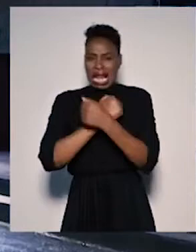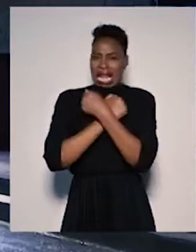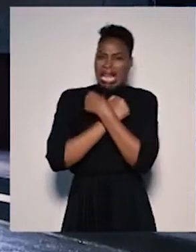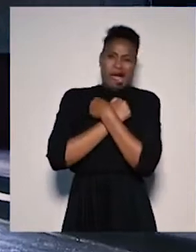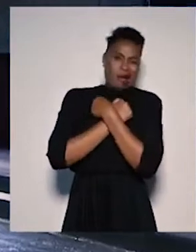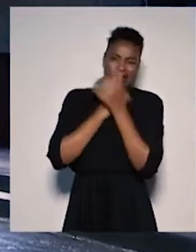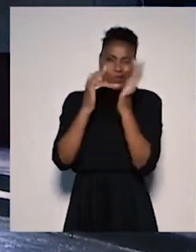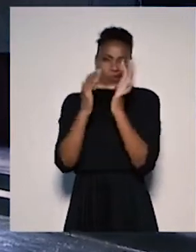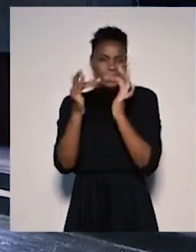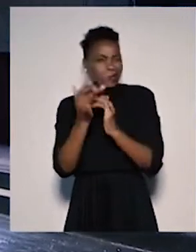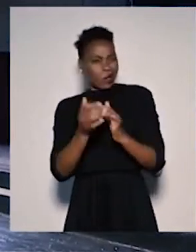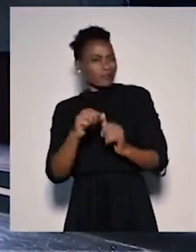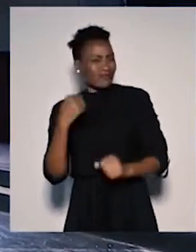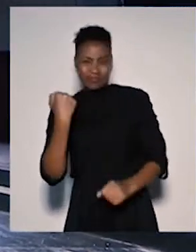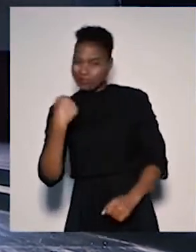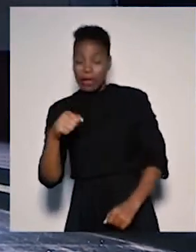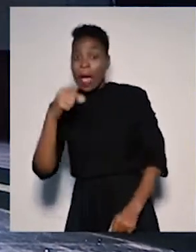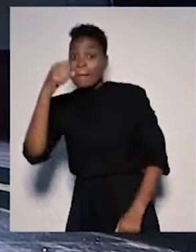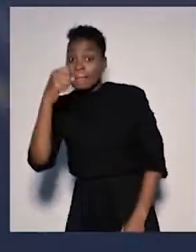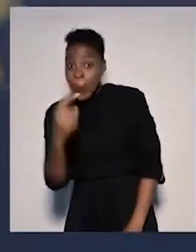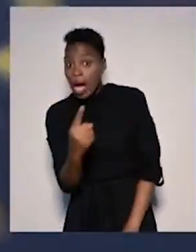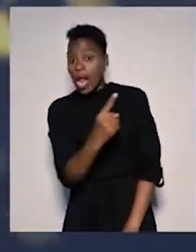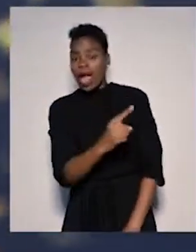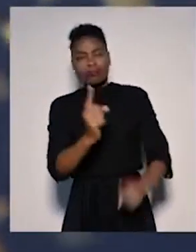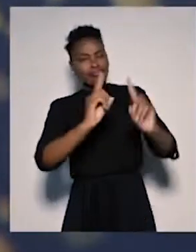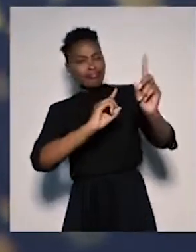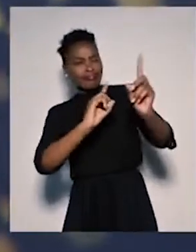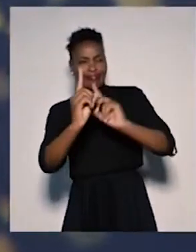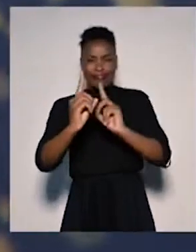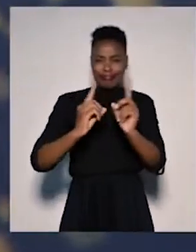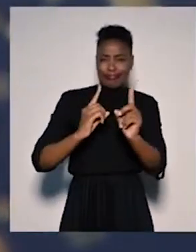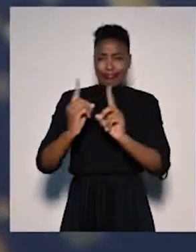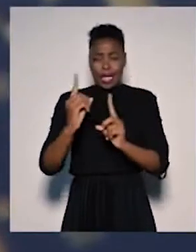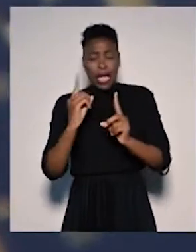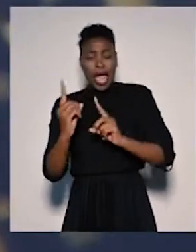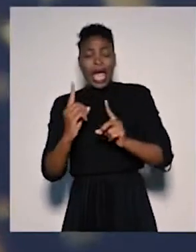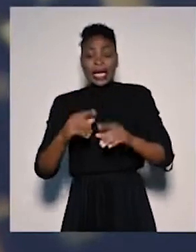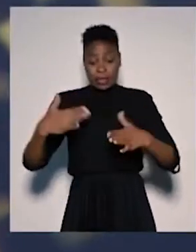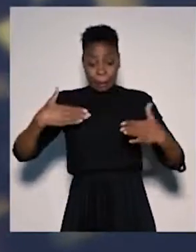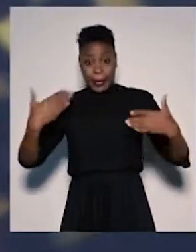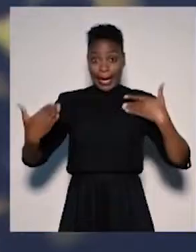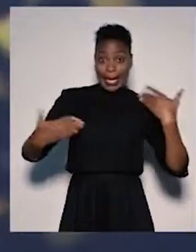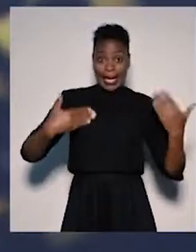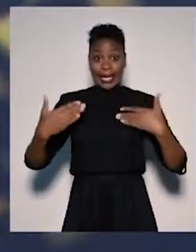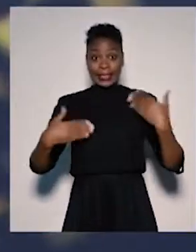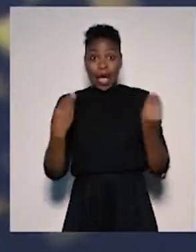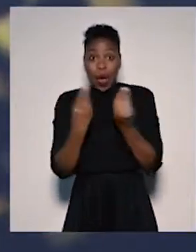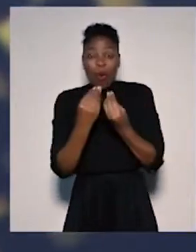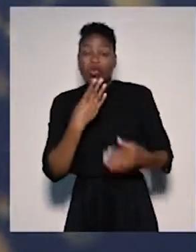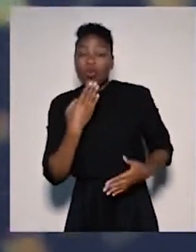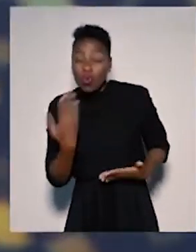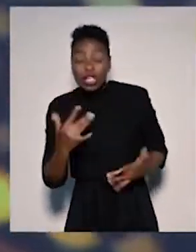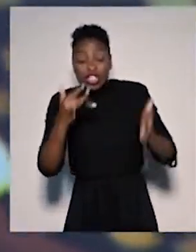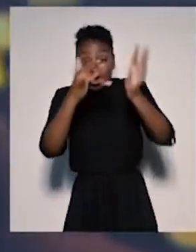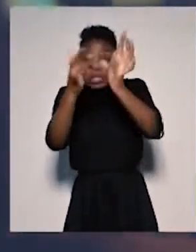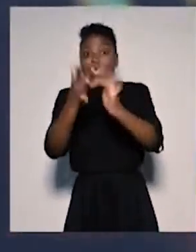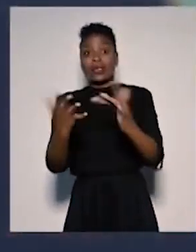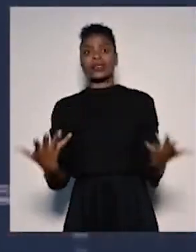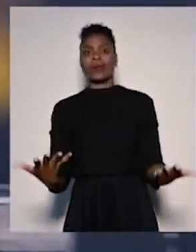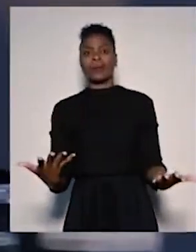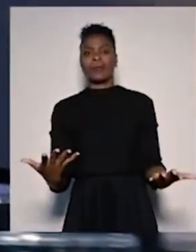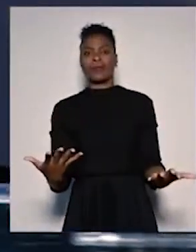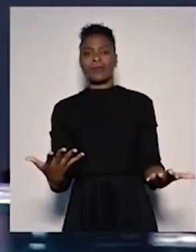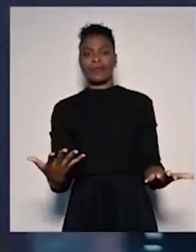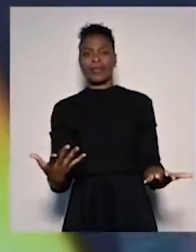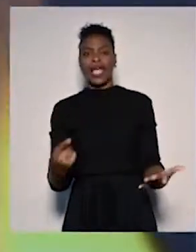Jesus. But what he talked about the most is that he is pleased with Jesus. Because the